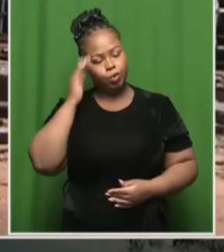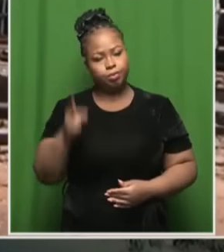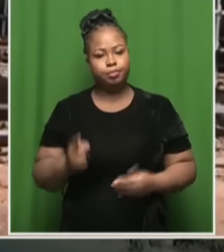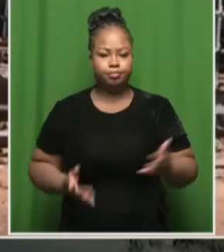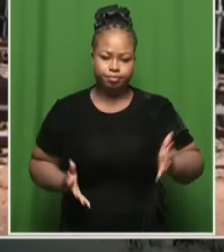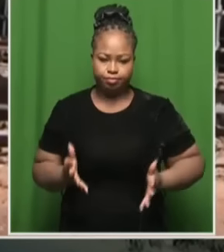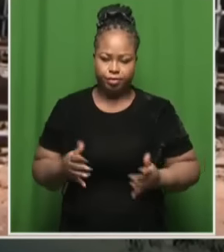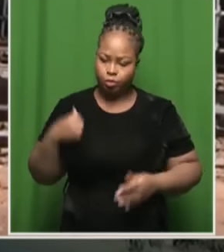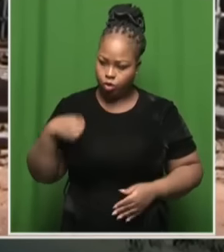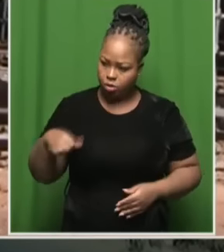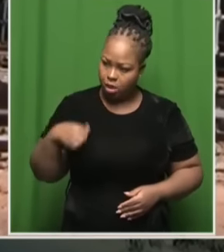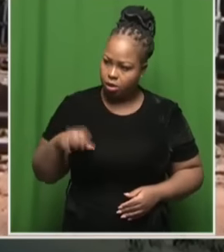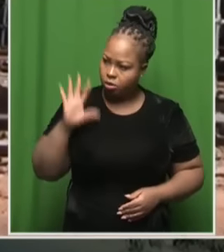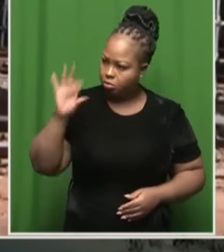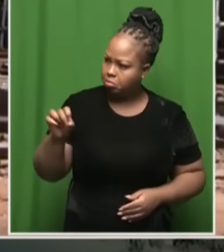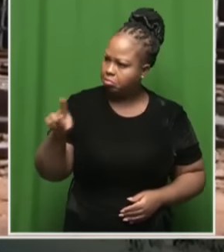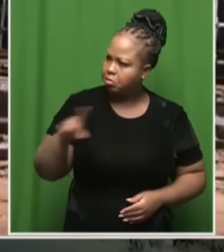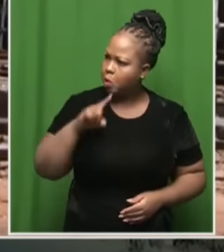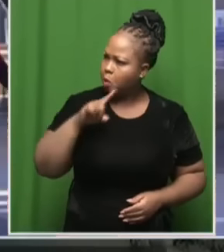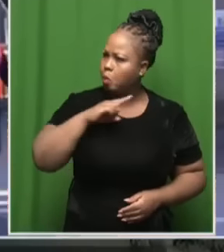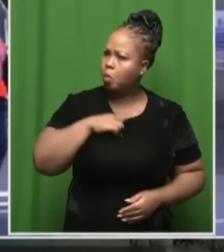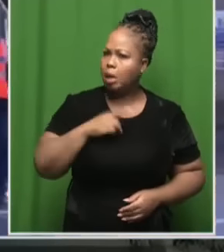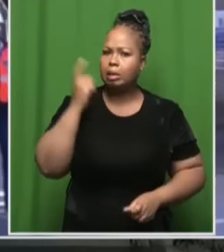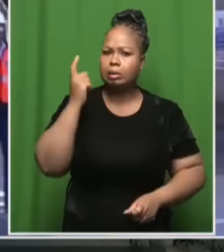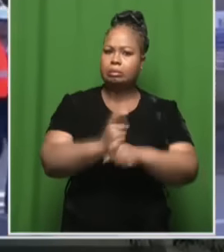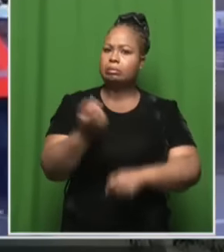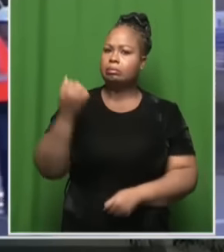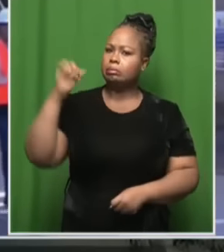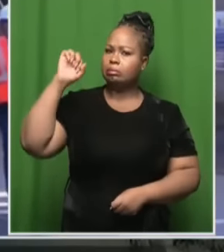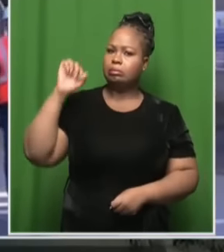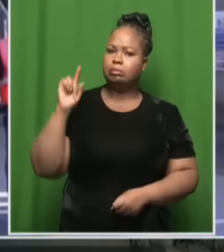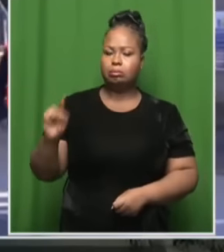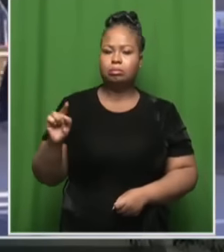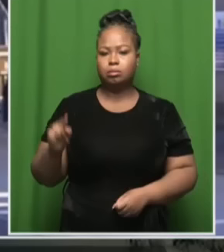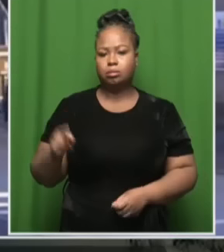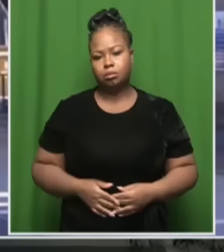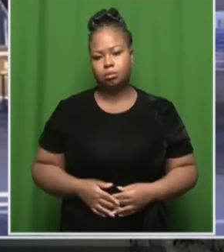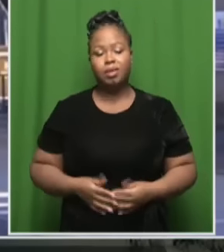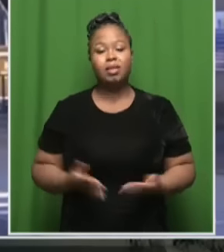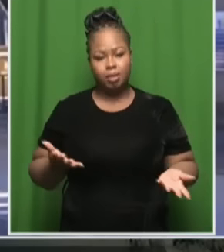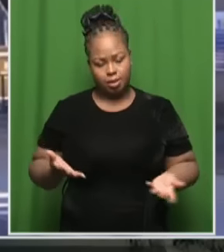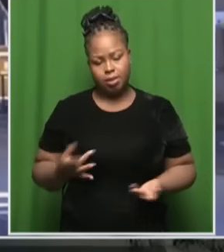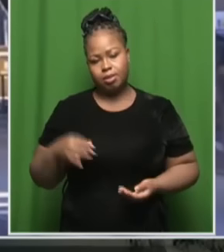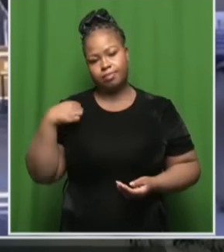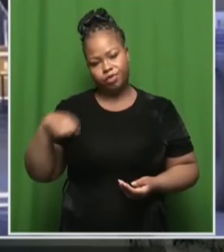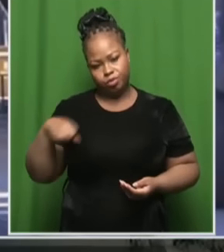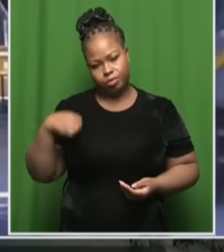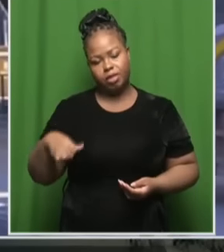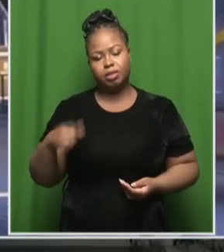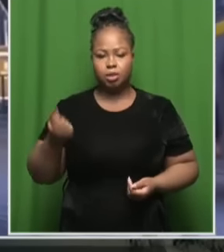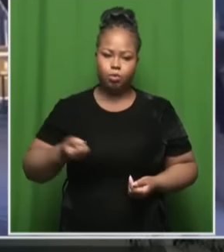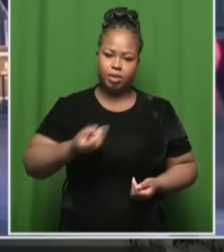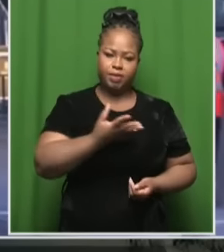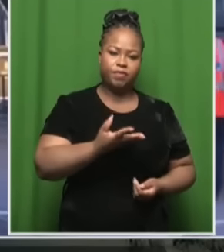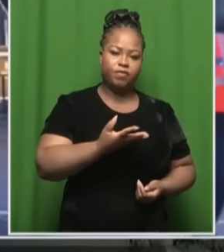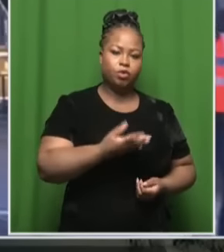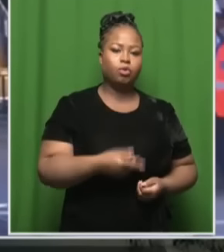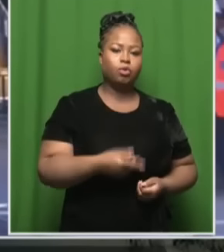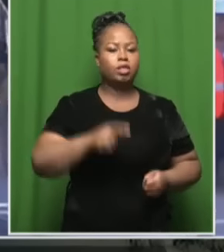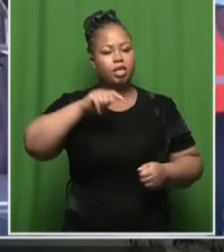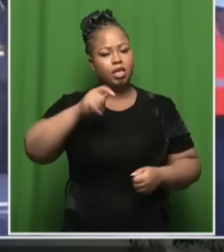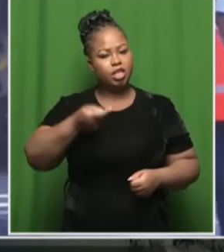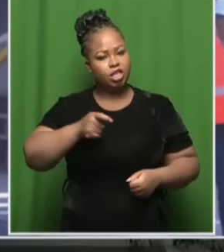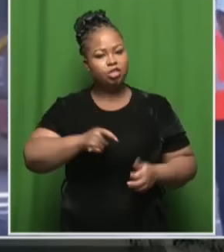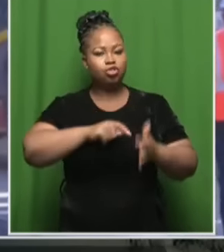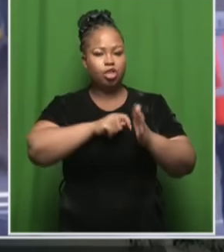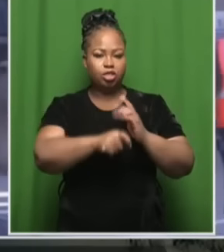the municipality and inquire why the meter is rejecting such key change token, which obviously the municipality will issue the key change token